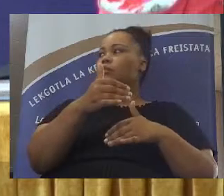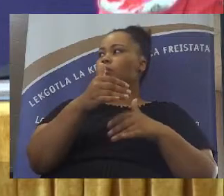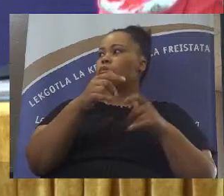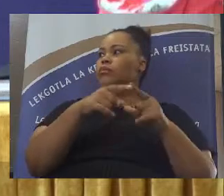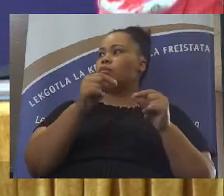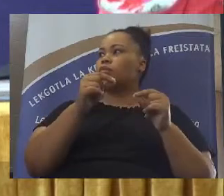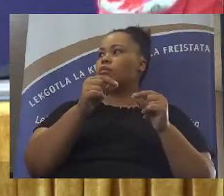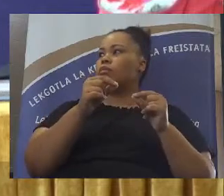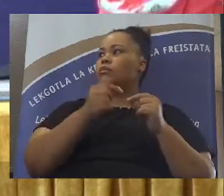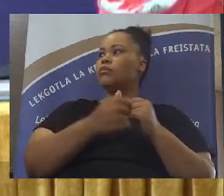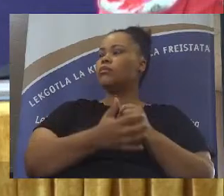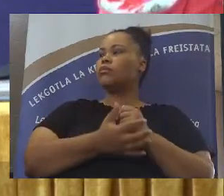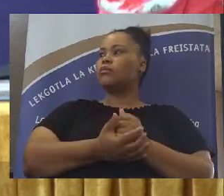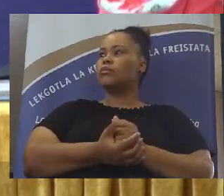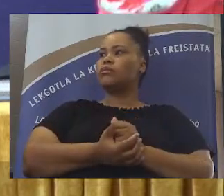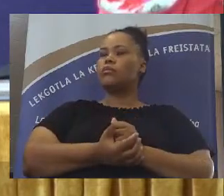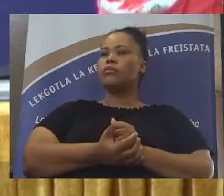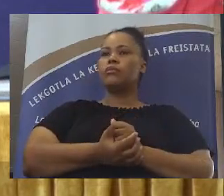for the sign language.